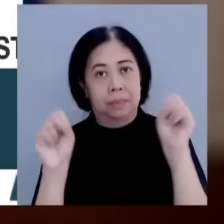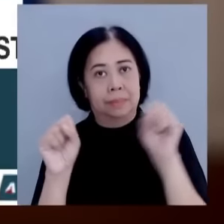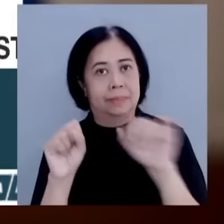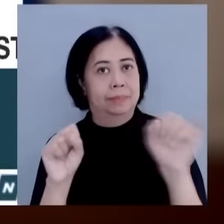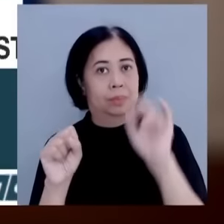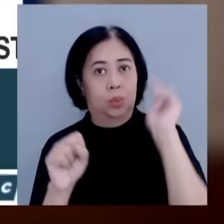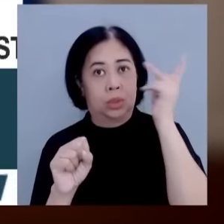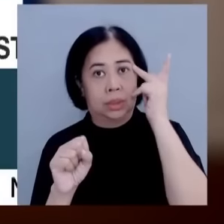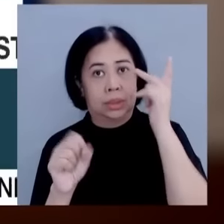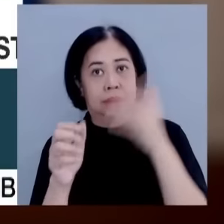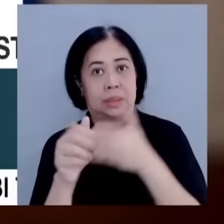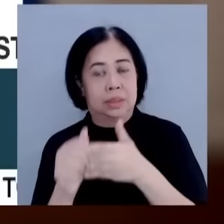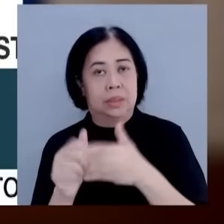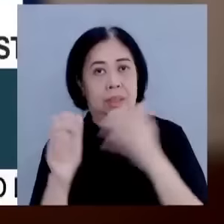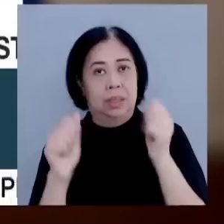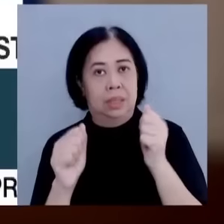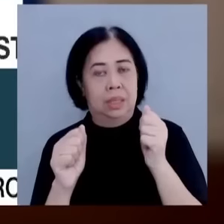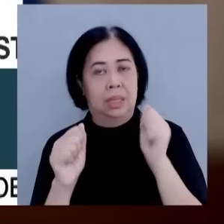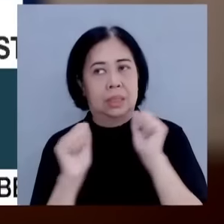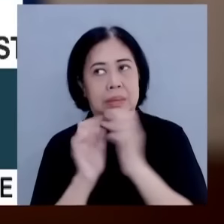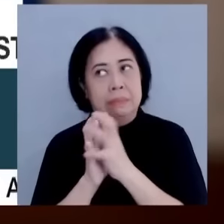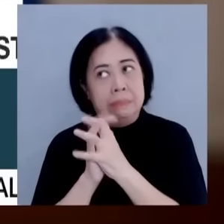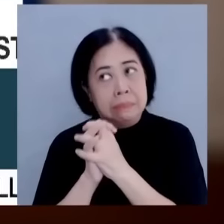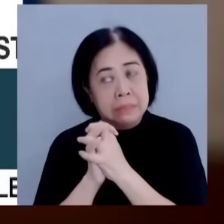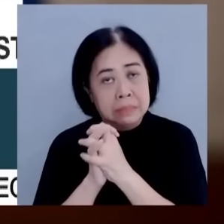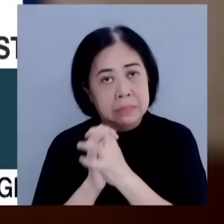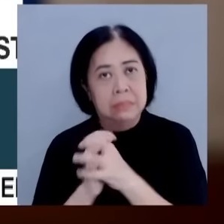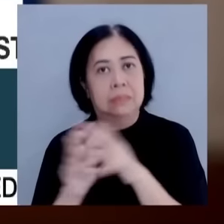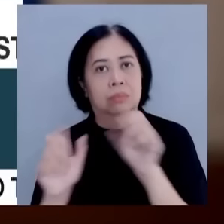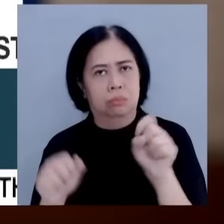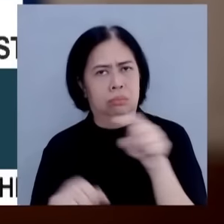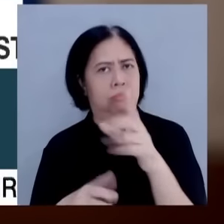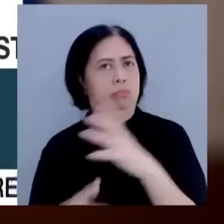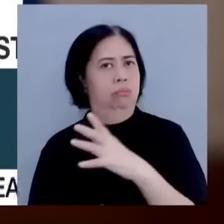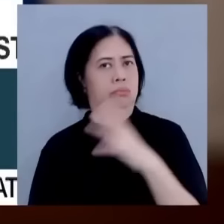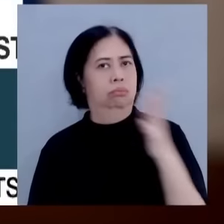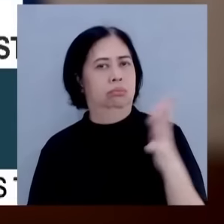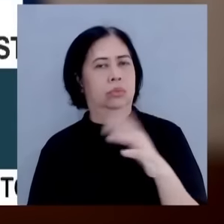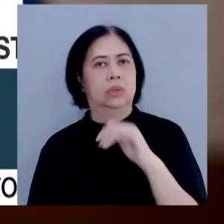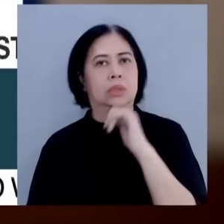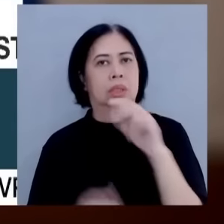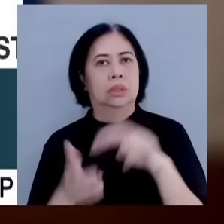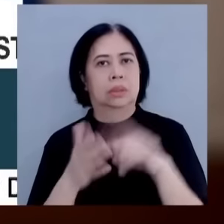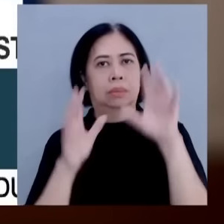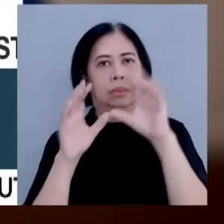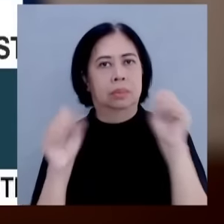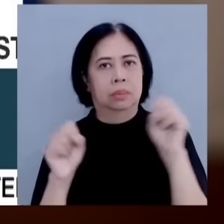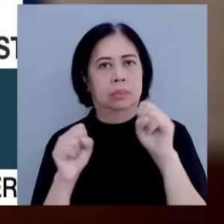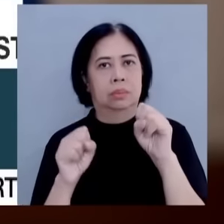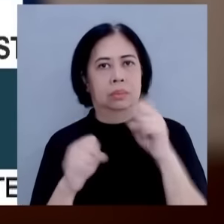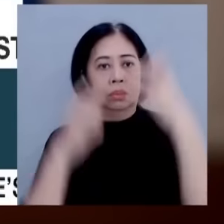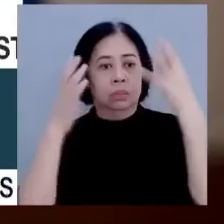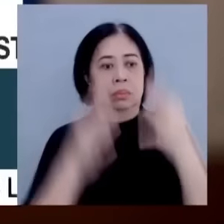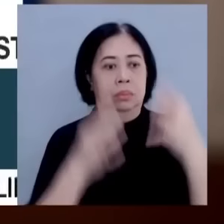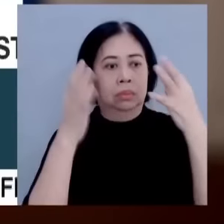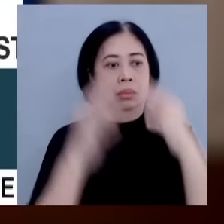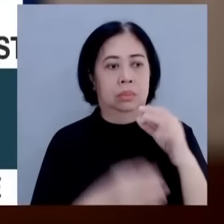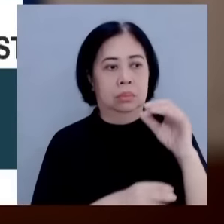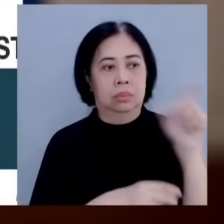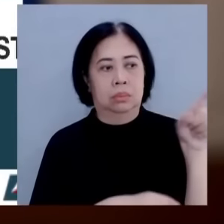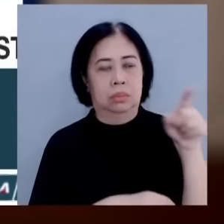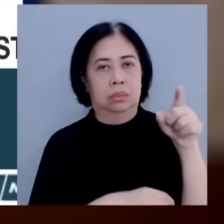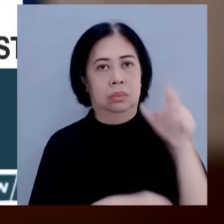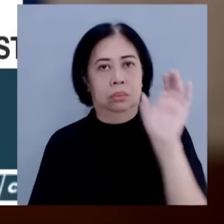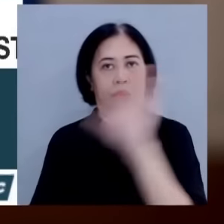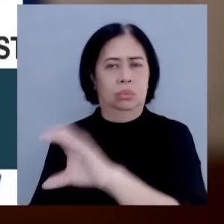political leader, can make an appeal. Mm-hmm. So it's not like the president is the one making the decision for the House of Representatives.